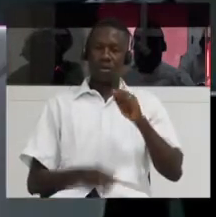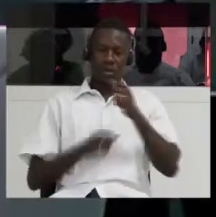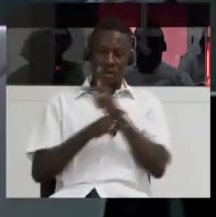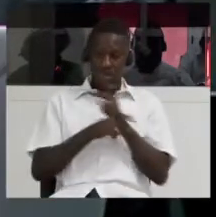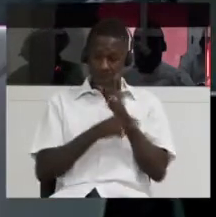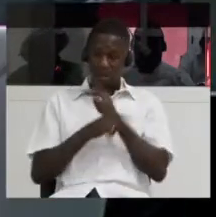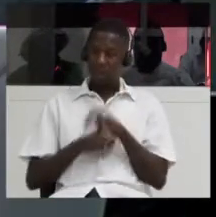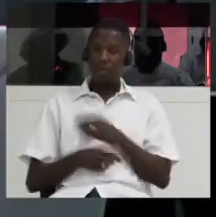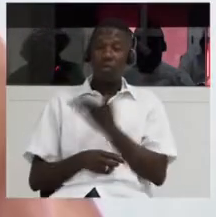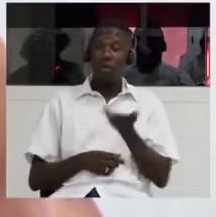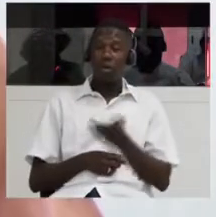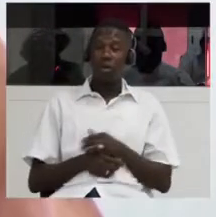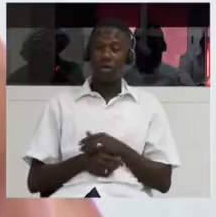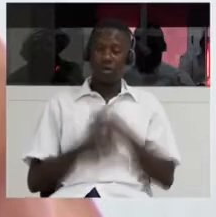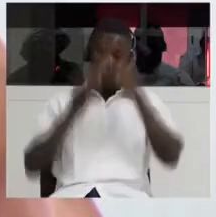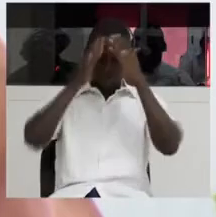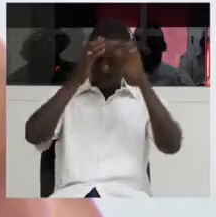immediate commander?